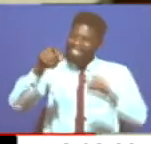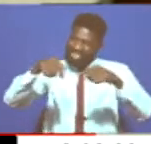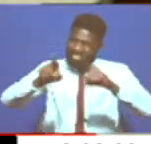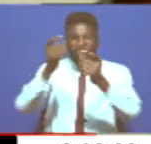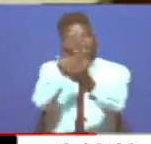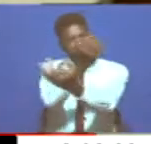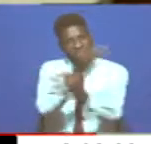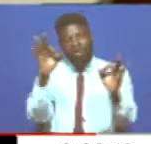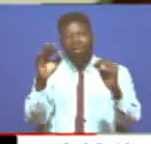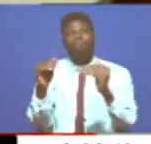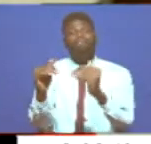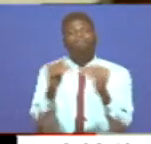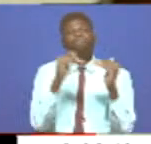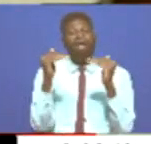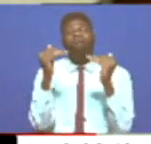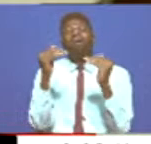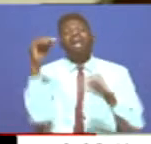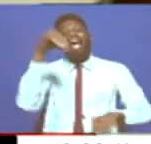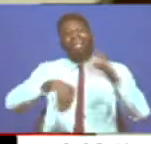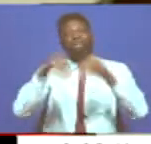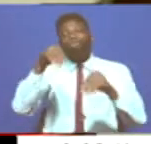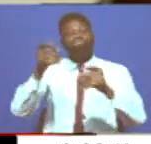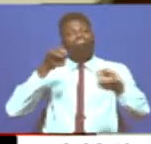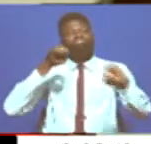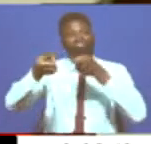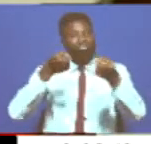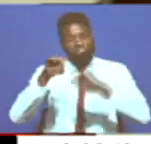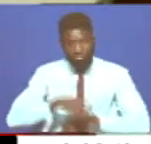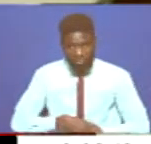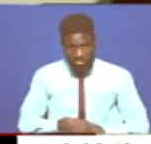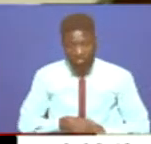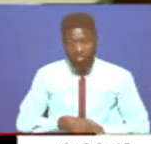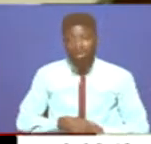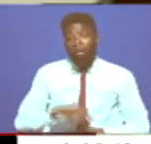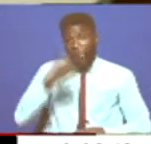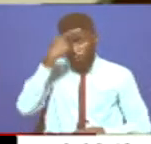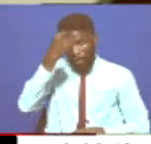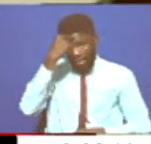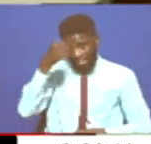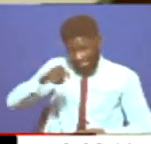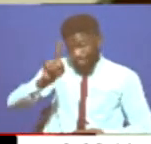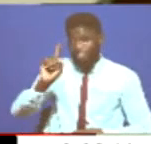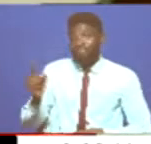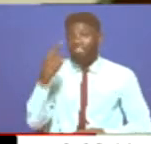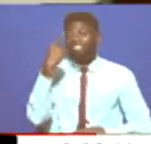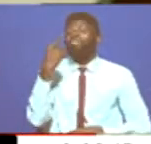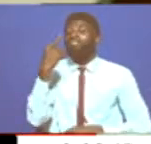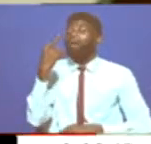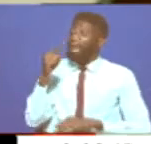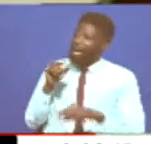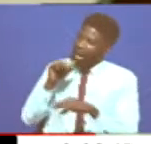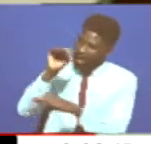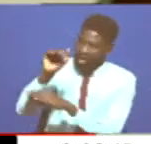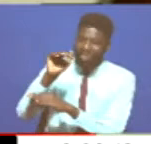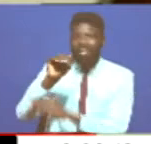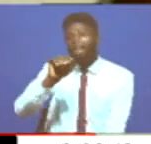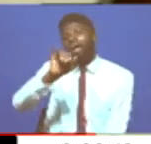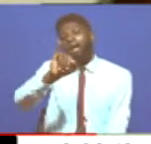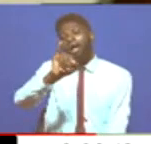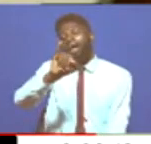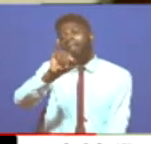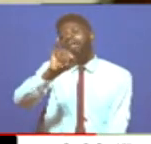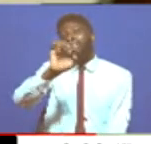fair elections. Led by Ford Kenya leader Moses Wetangula, the leaders asked IEBC to conduct the elections within